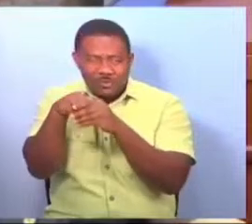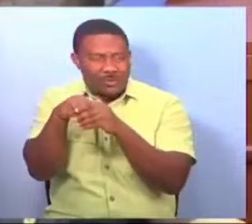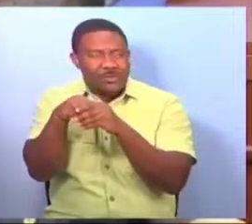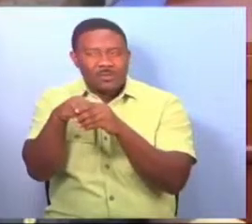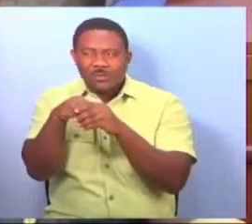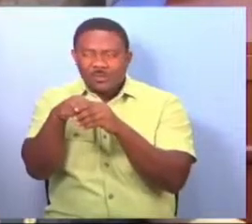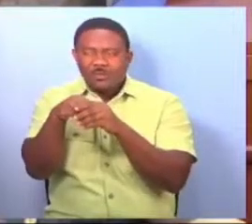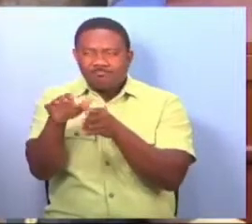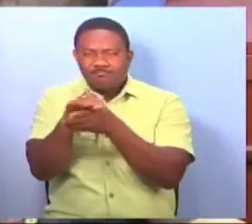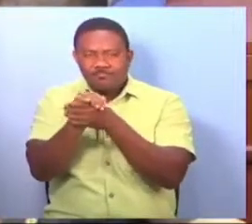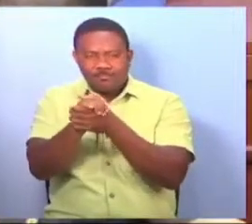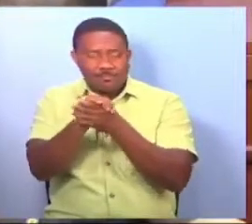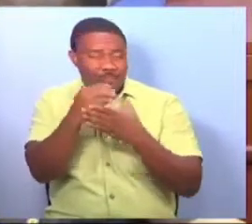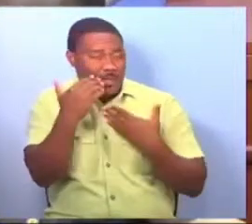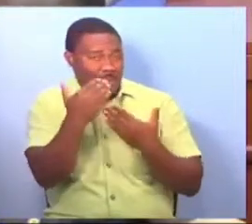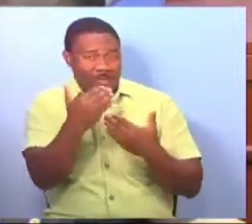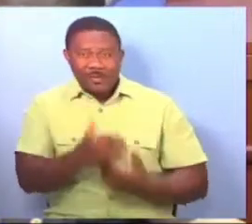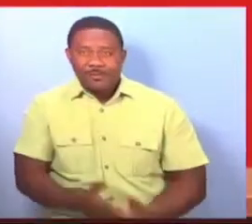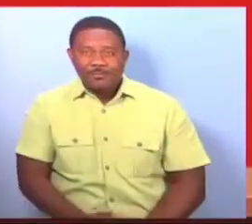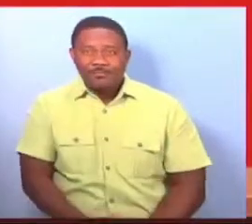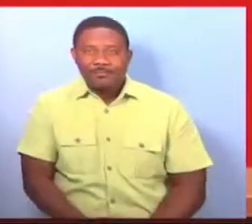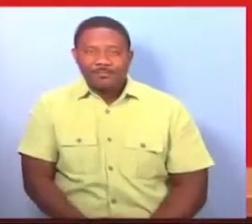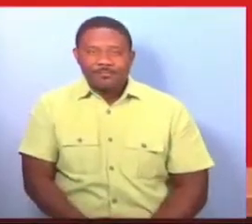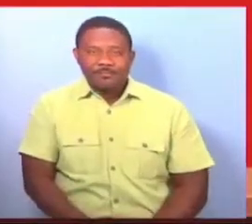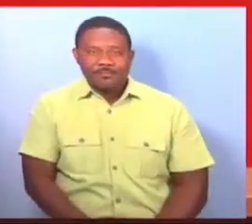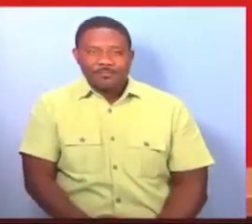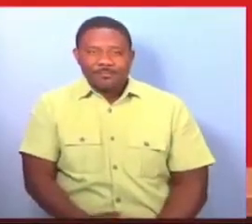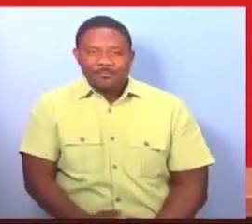role. Thank you, Mr. Speaker.